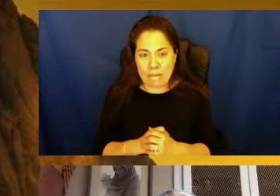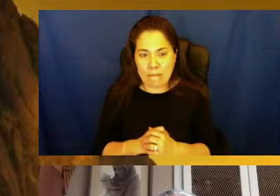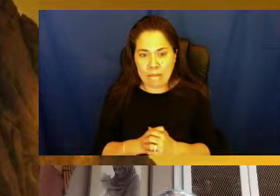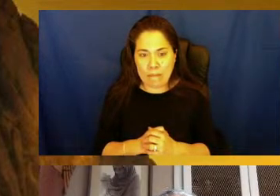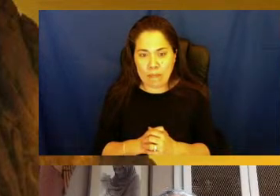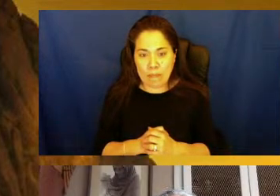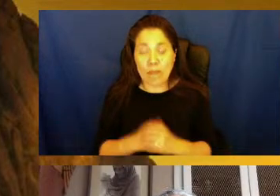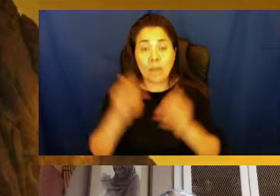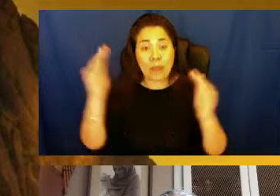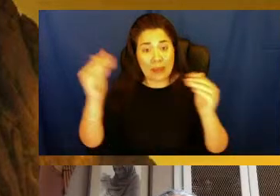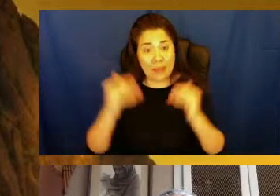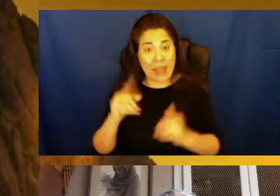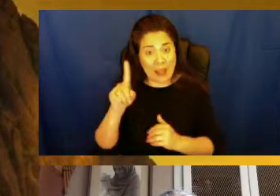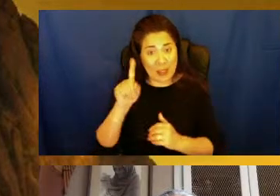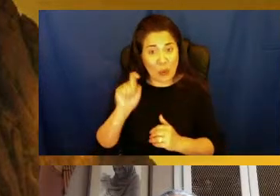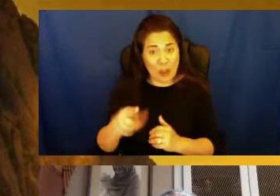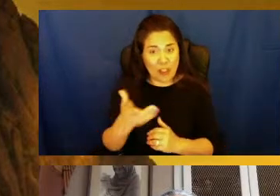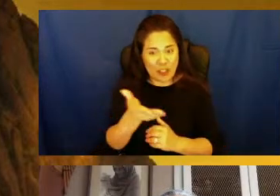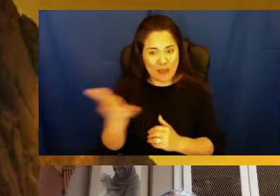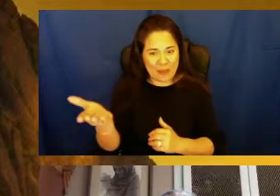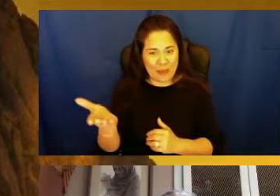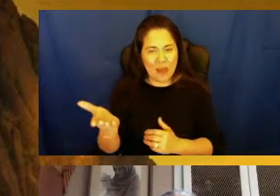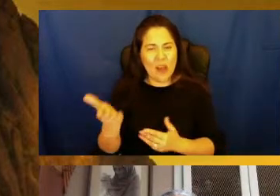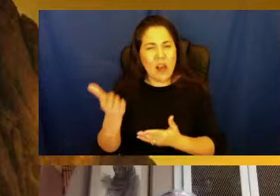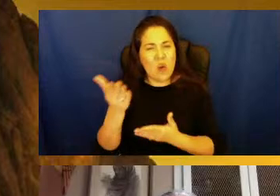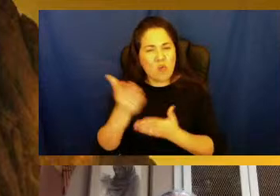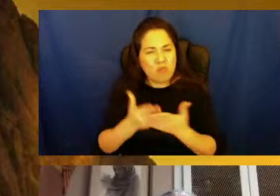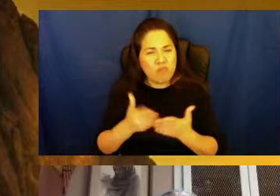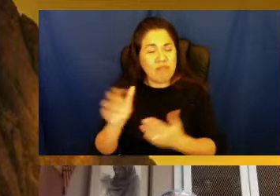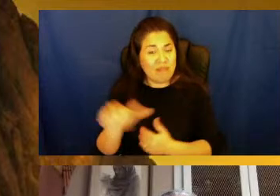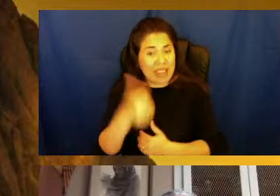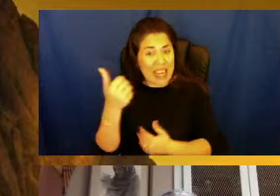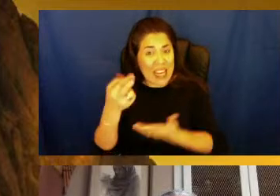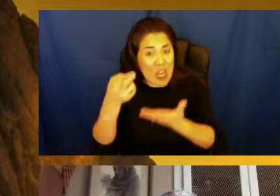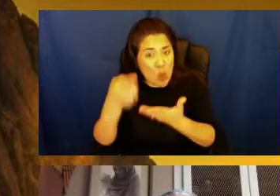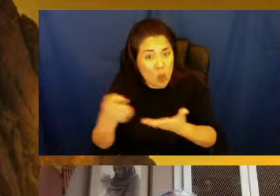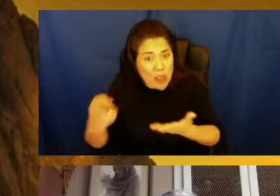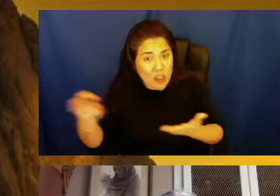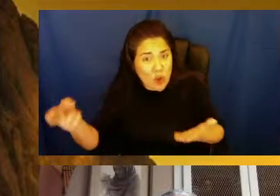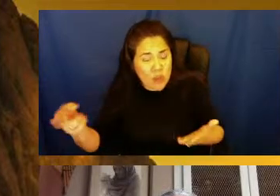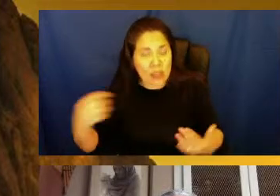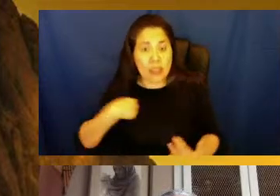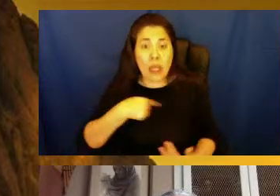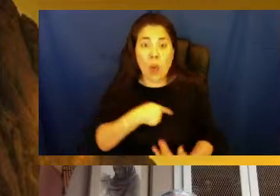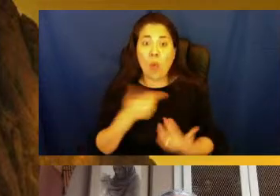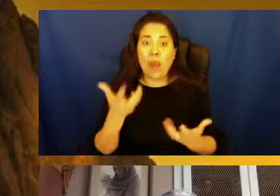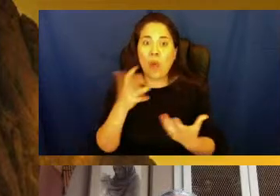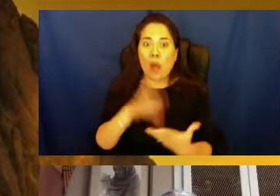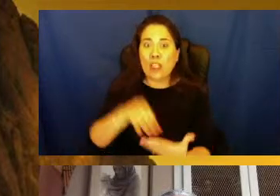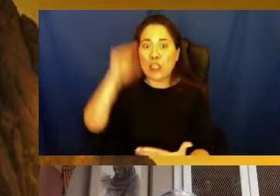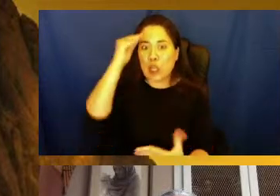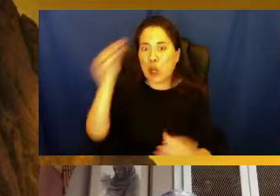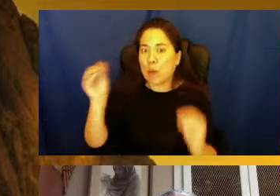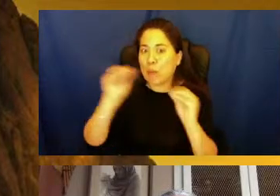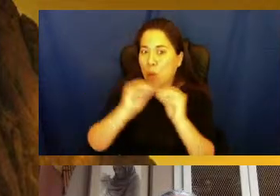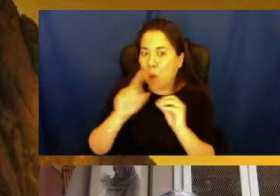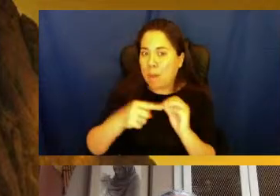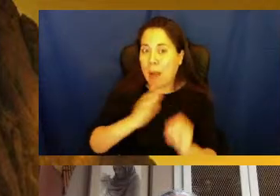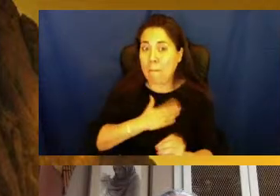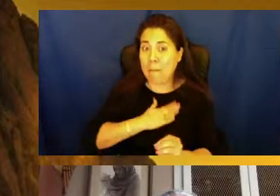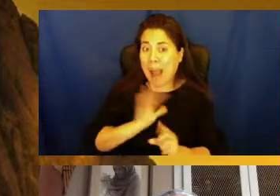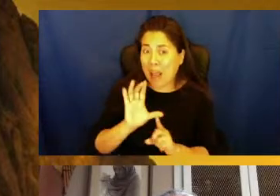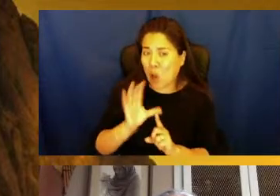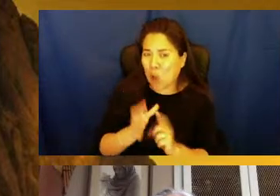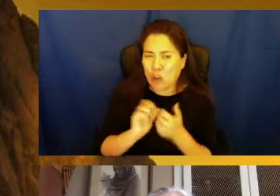the next question is, what are some resources for those of us that wish to learn more about our culture and